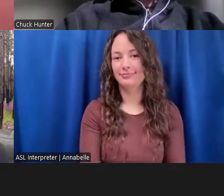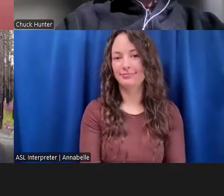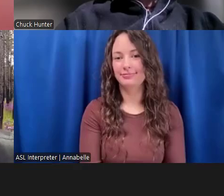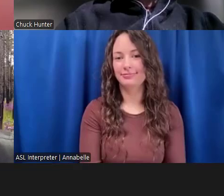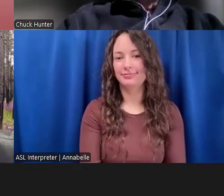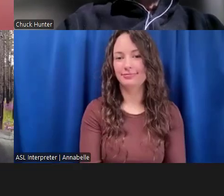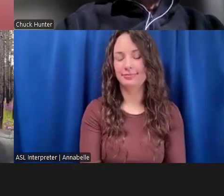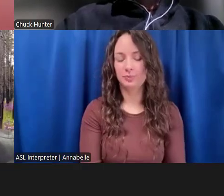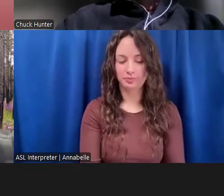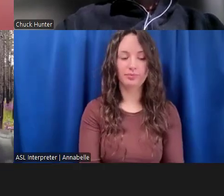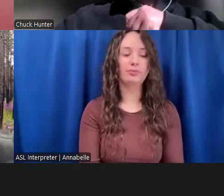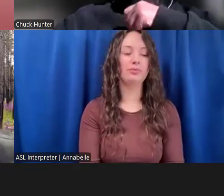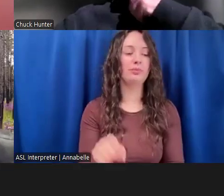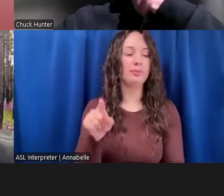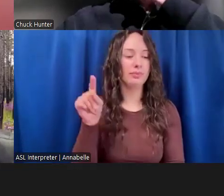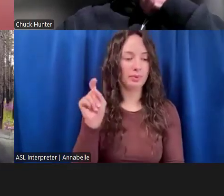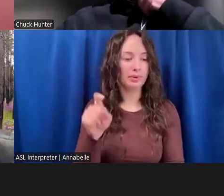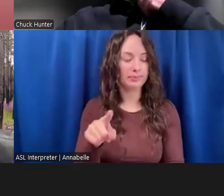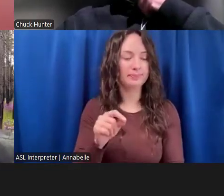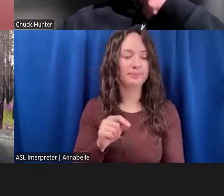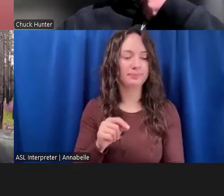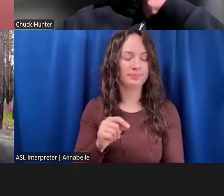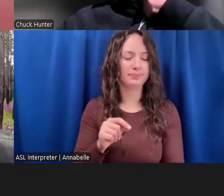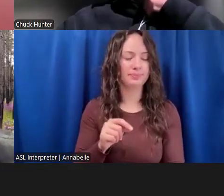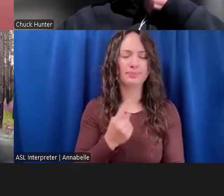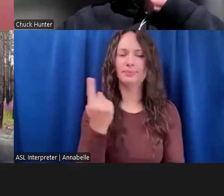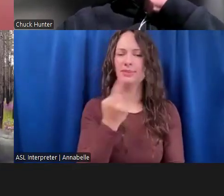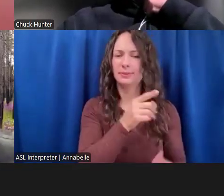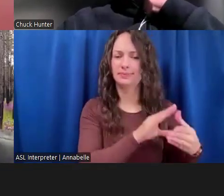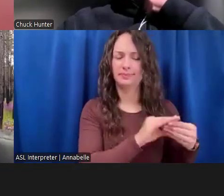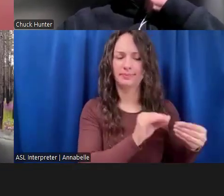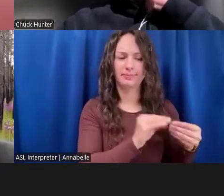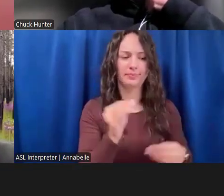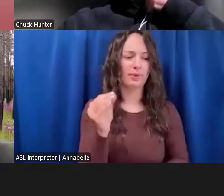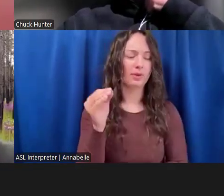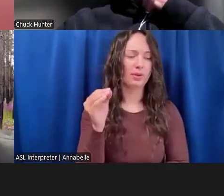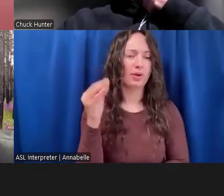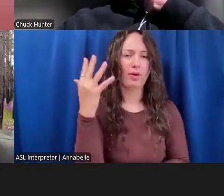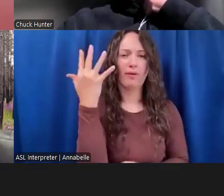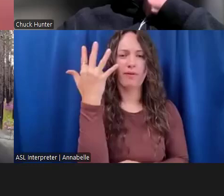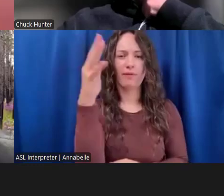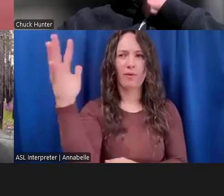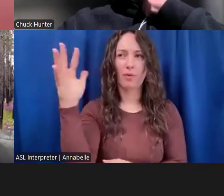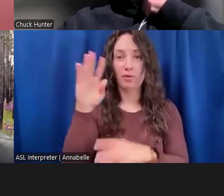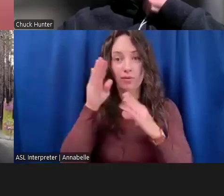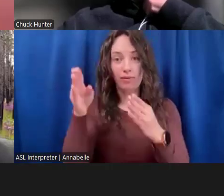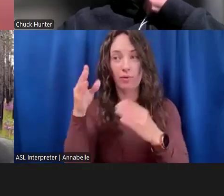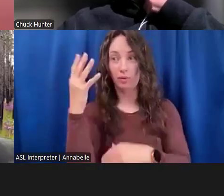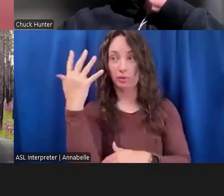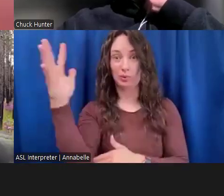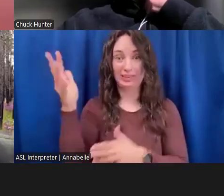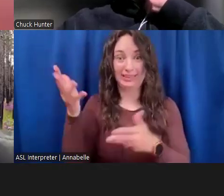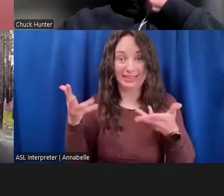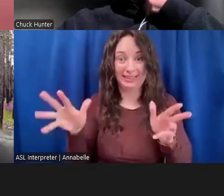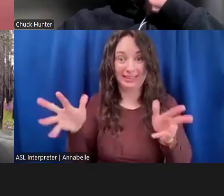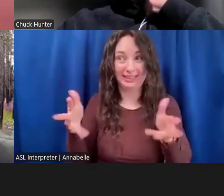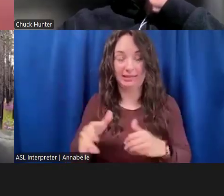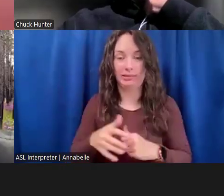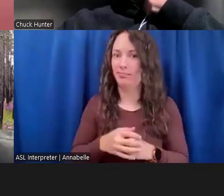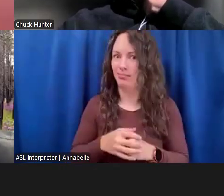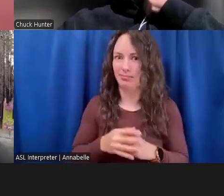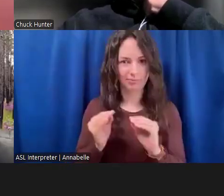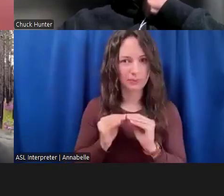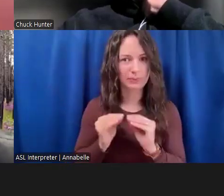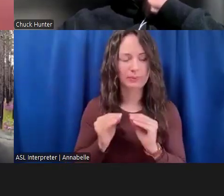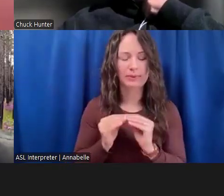Had a question, or somebody pointed out that the forests are so much more than trees. And is there much work